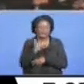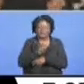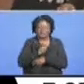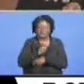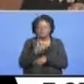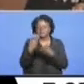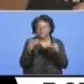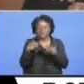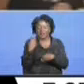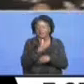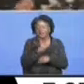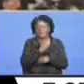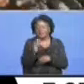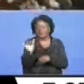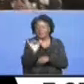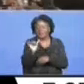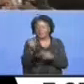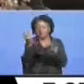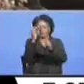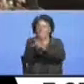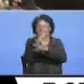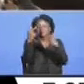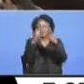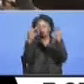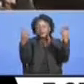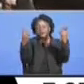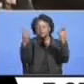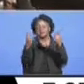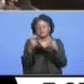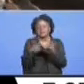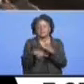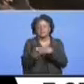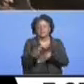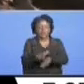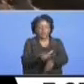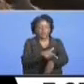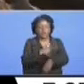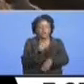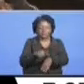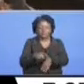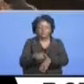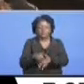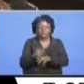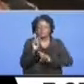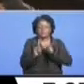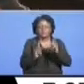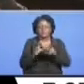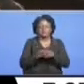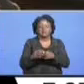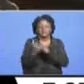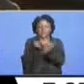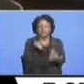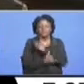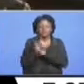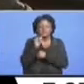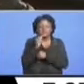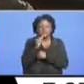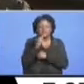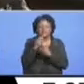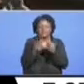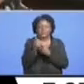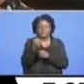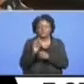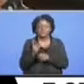paradise, and in the long run, the citizens of the country suffer most because we spend a lot of the time